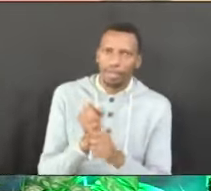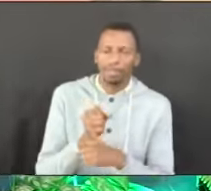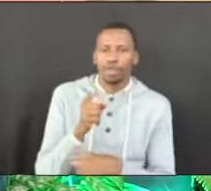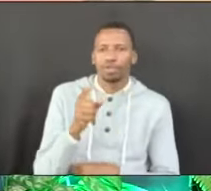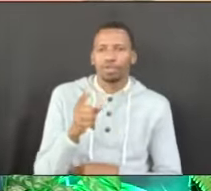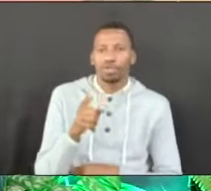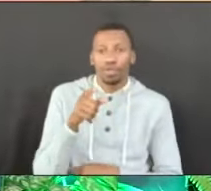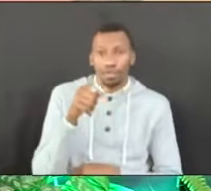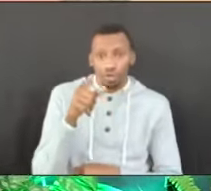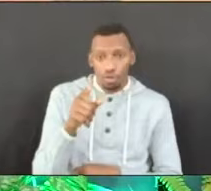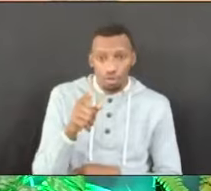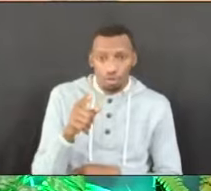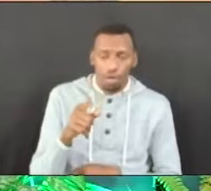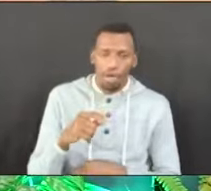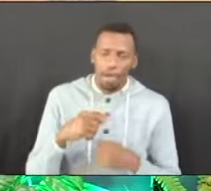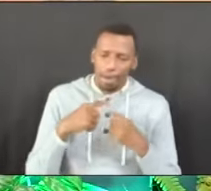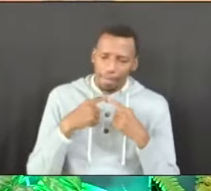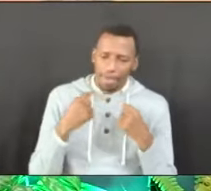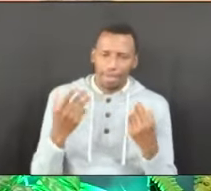priest. You are royalty.